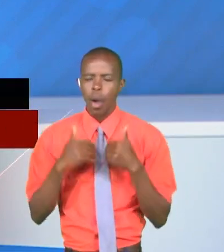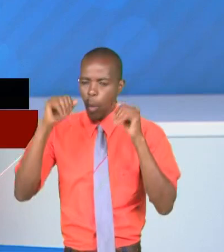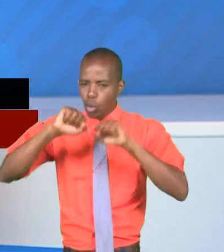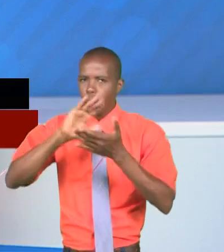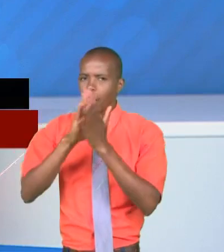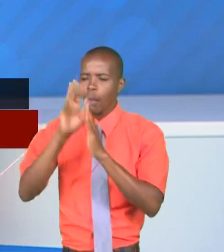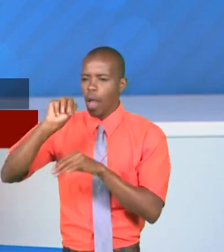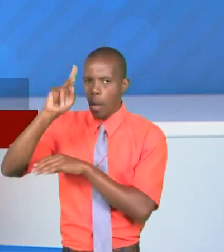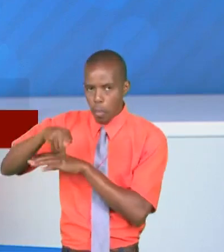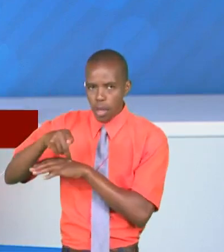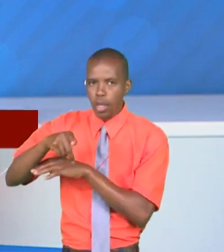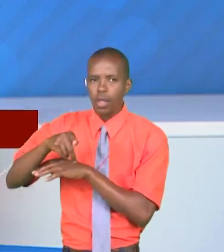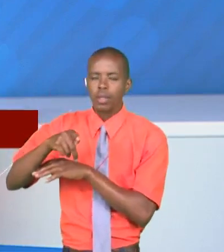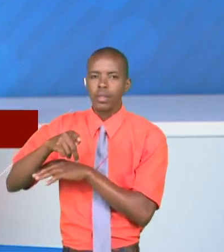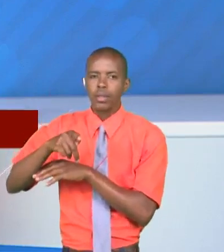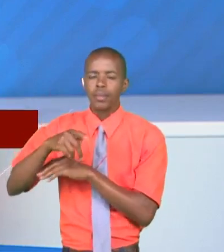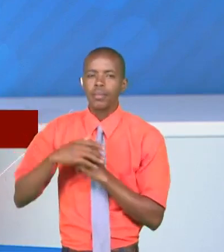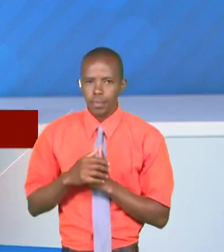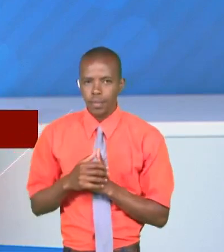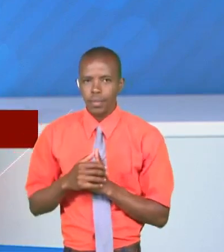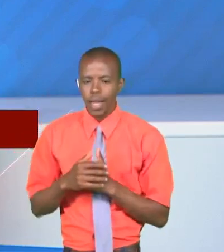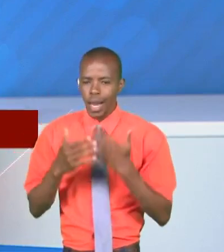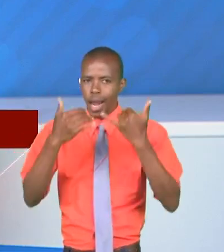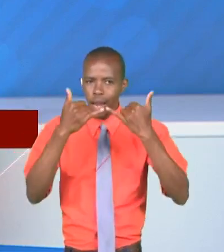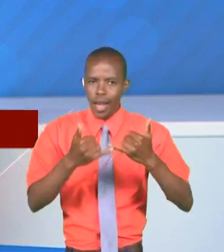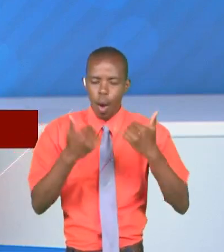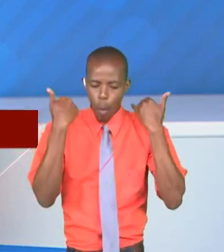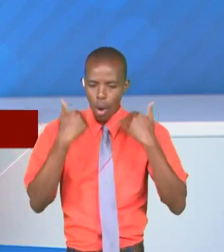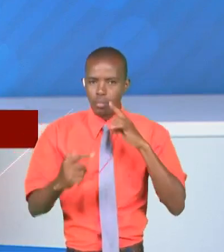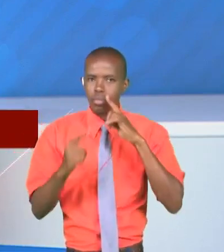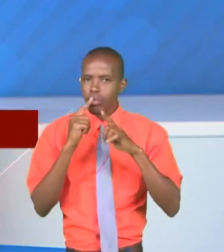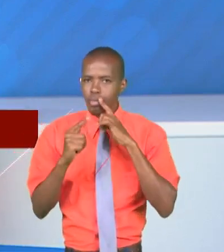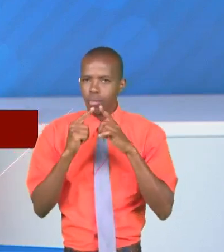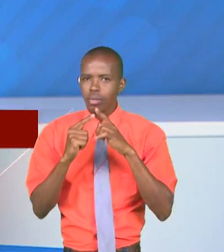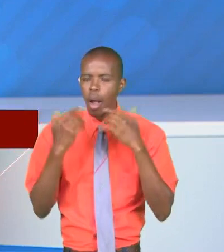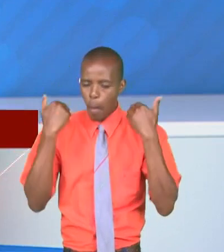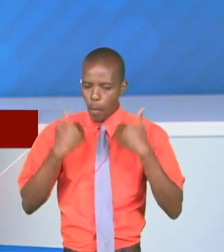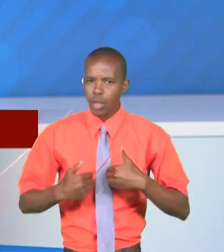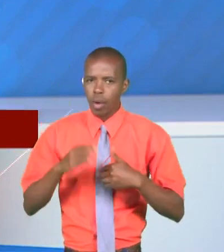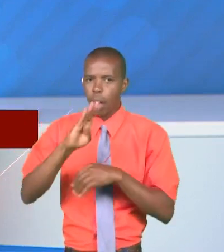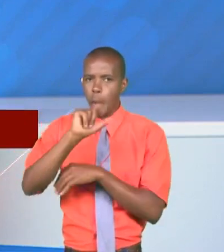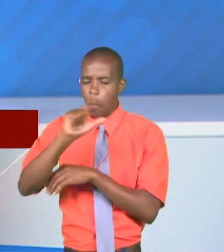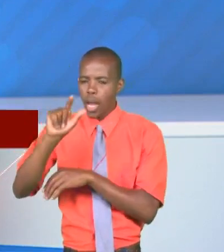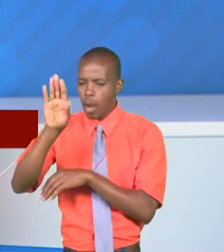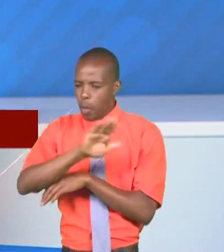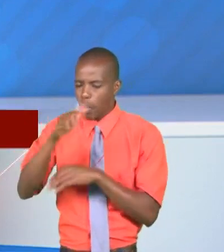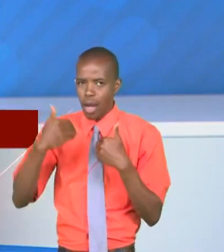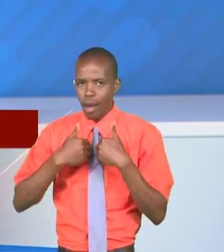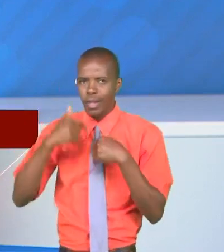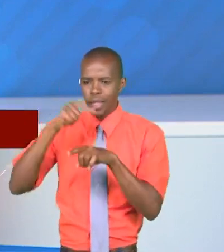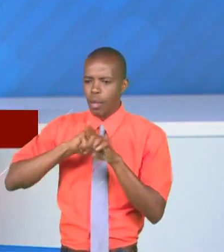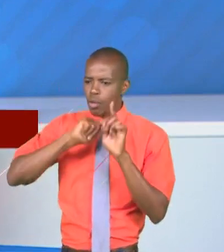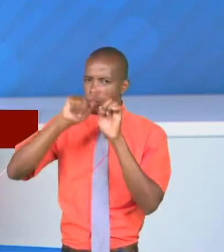of parliament, they can hold posts in this country. Like now, as I'm speaking now, I have a bill in the parliament. Once you go